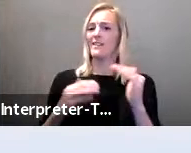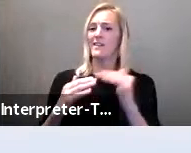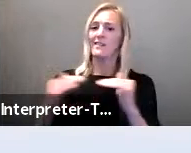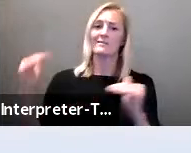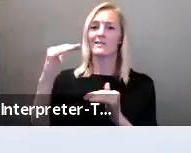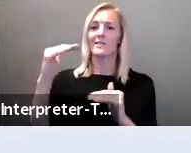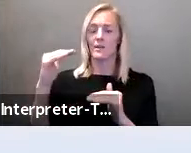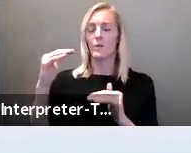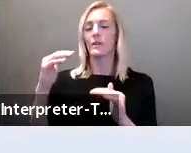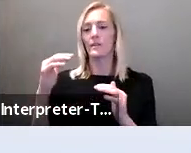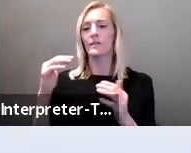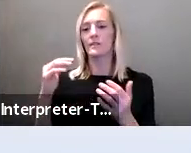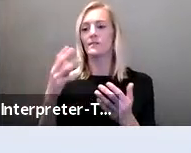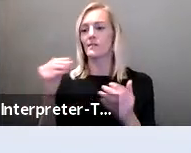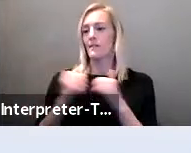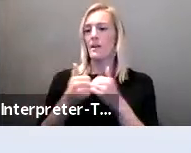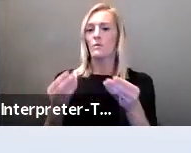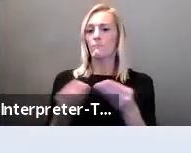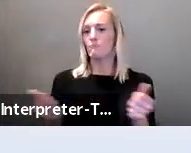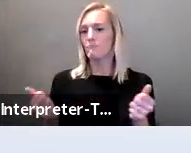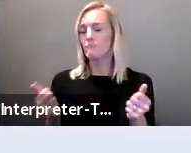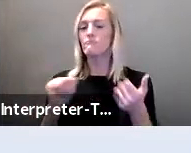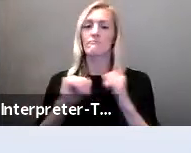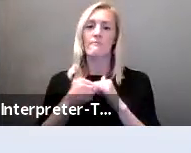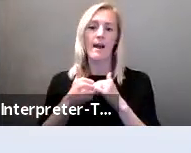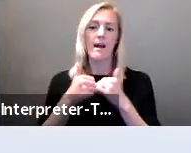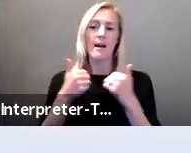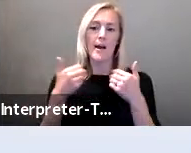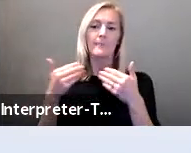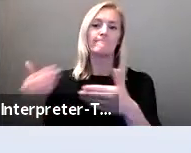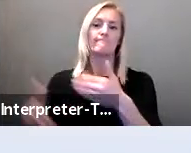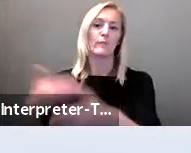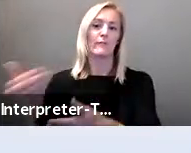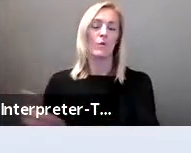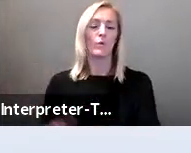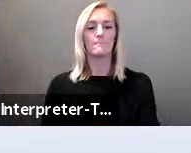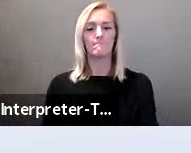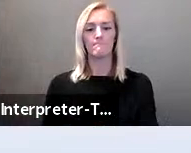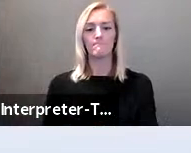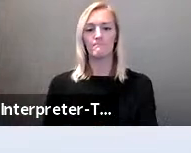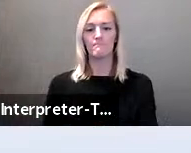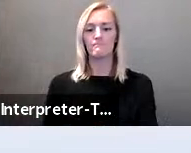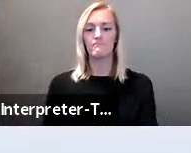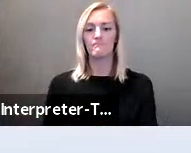are around and how do we solve those and how do we move forward. Next slide.